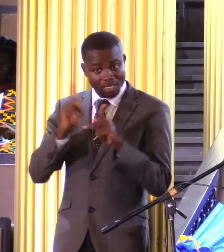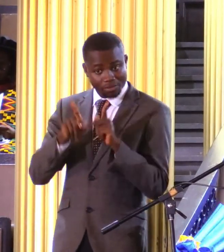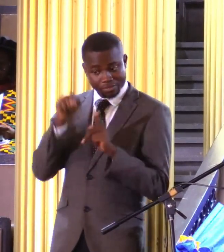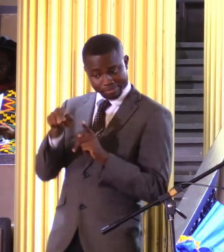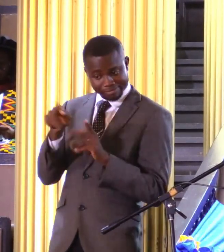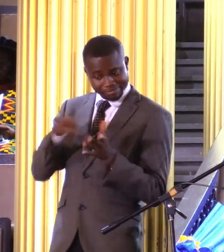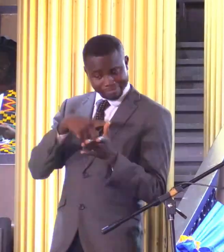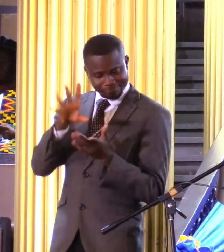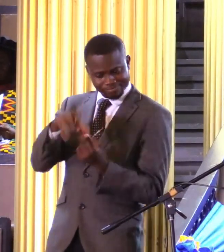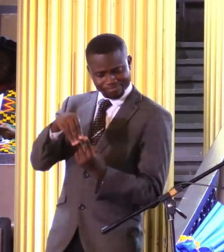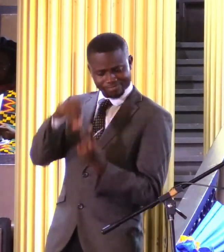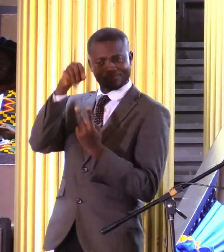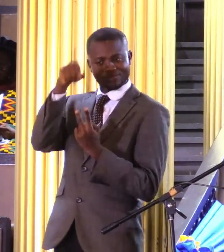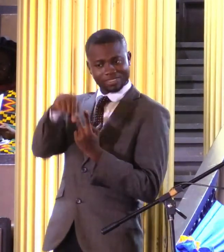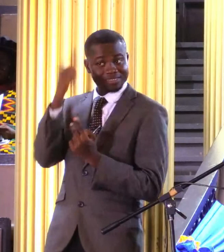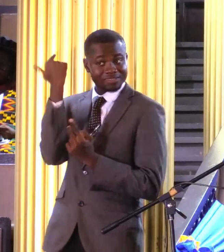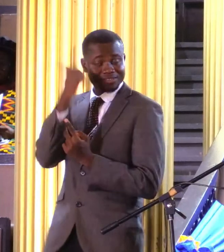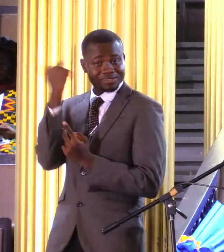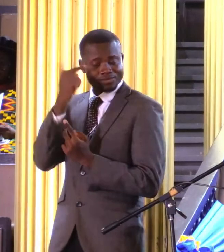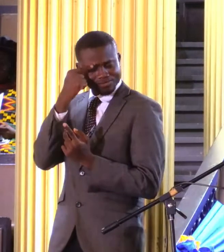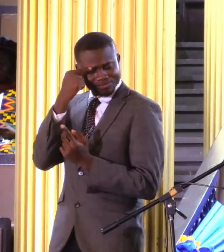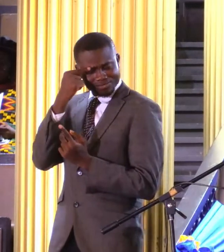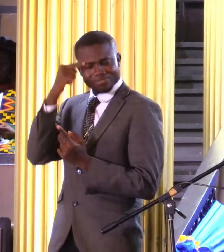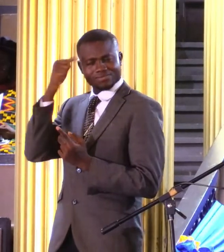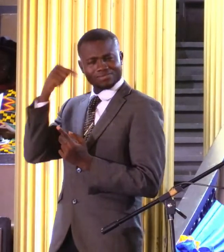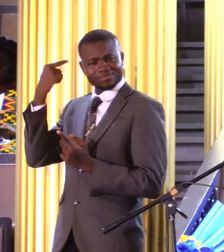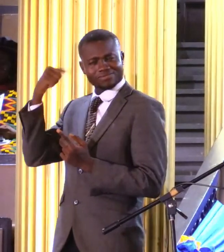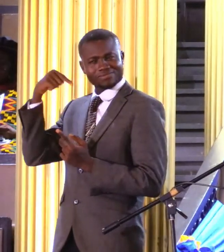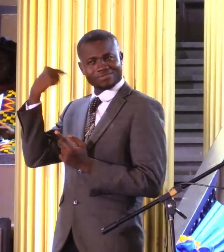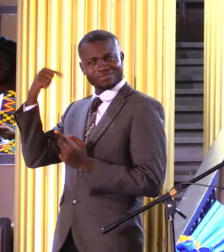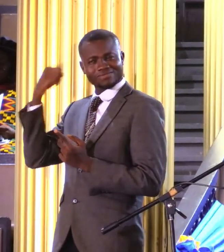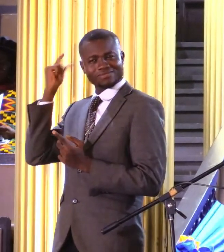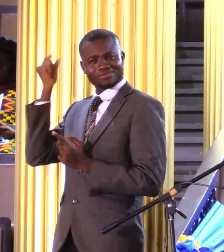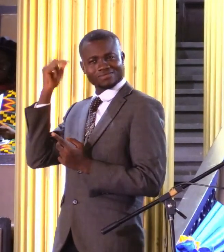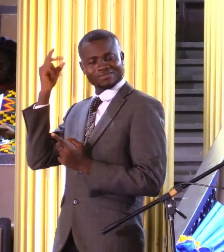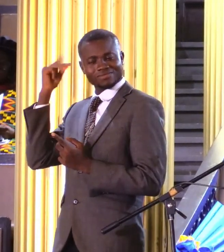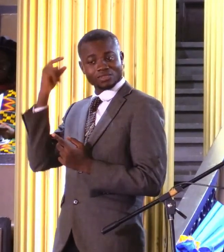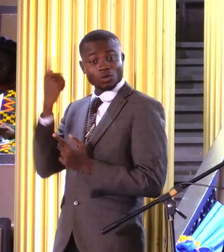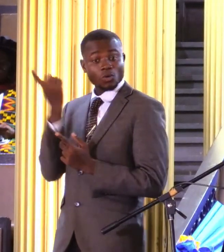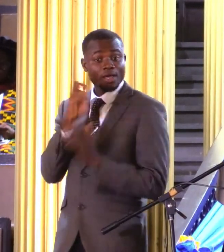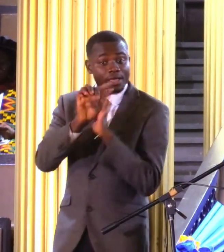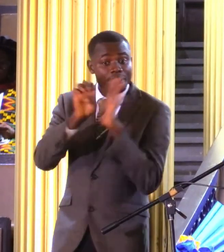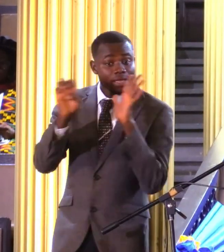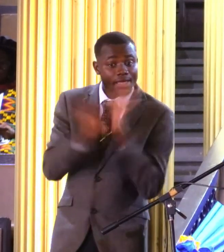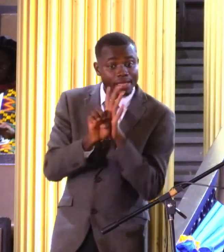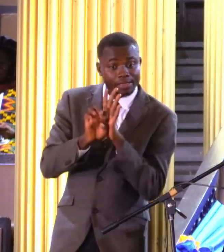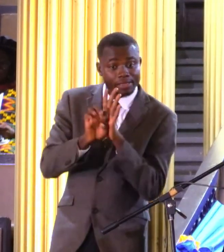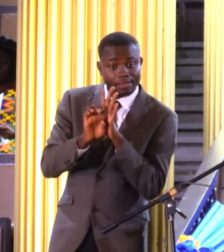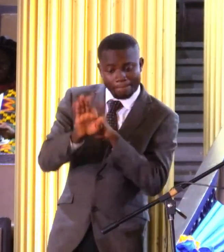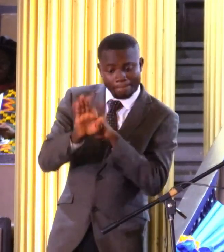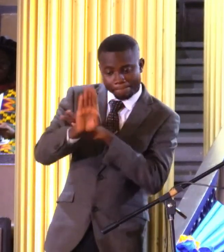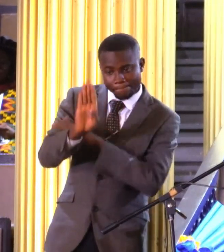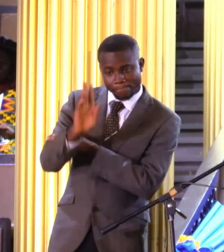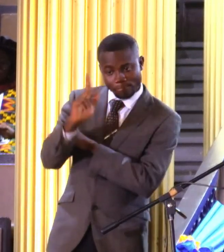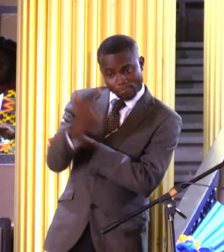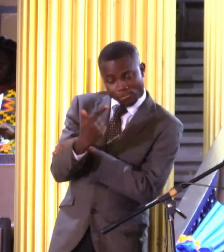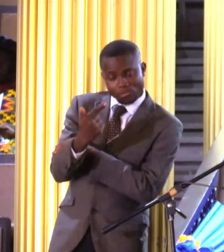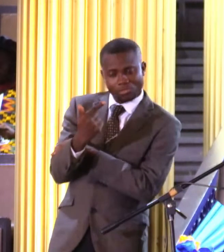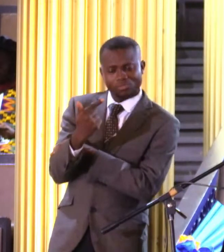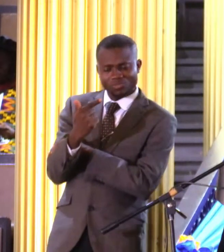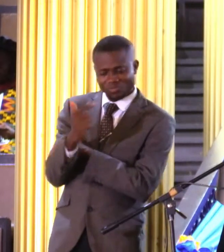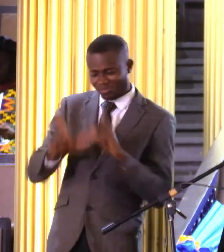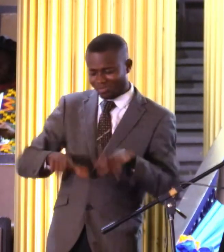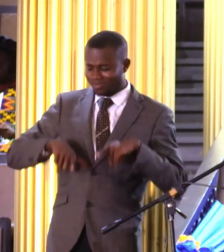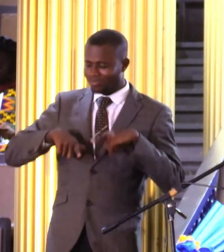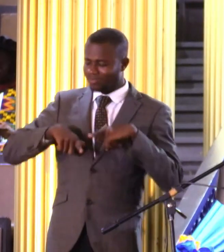this inaugural lecture to reflect the ethnic background of Professor Bello and to link the vigorous